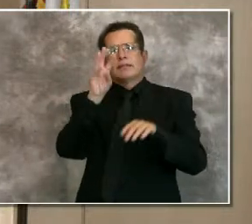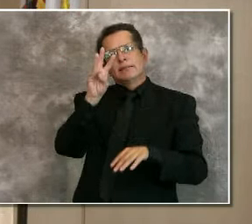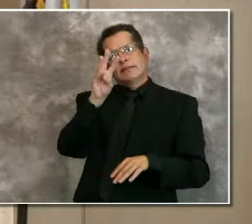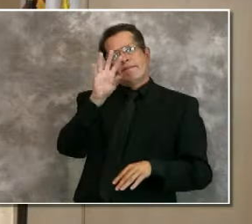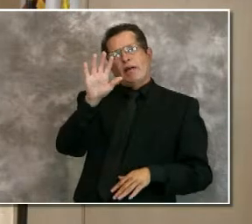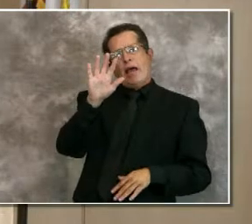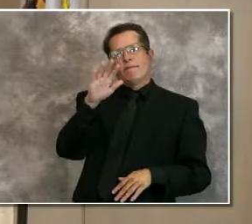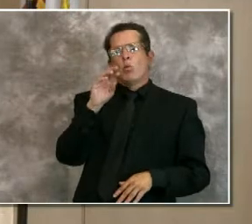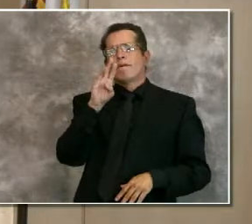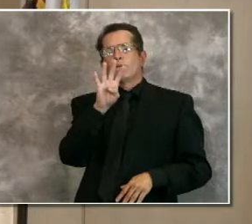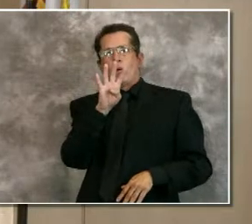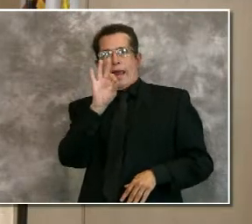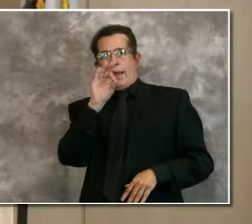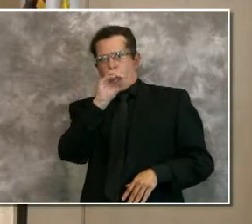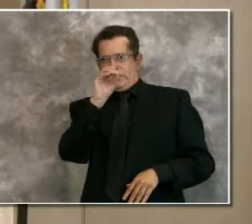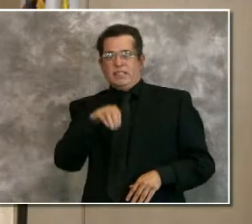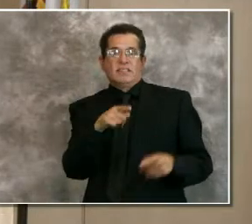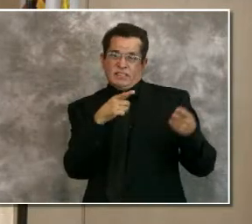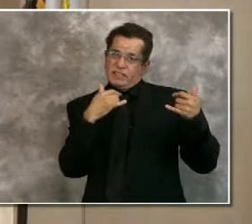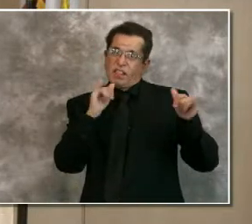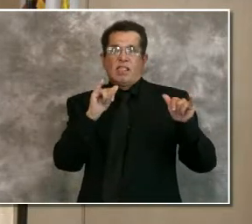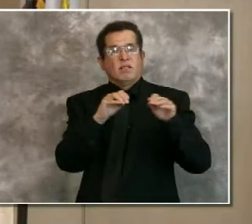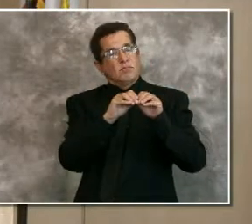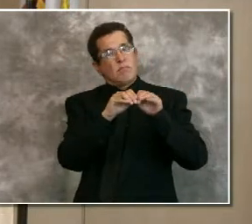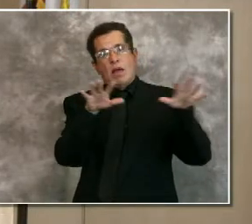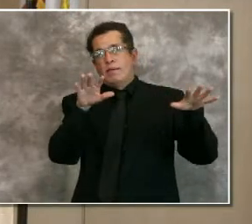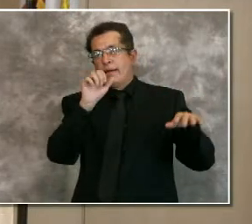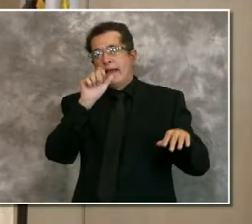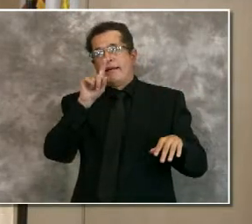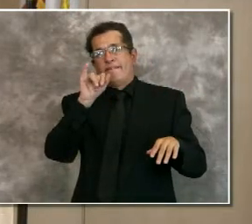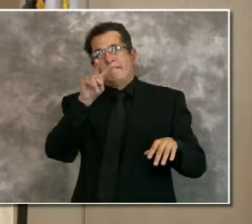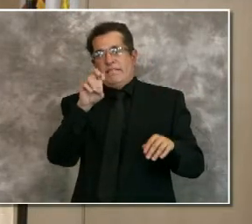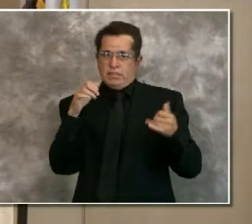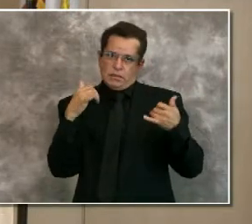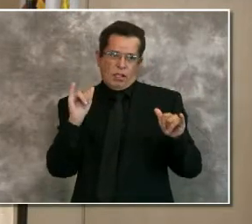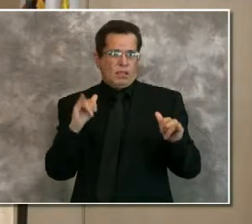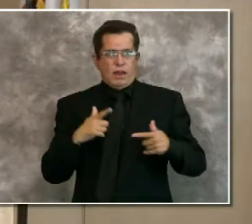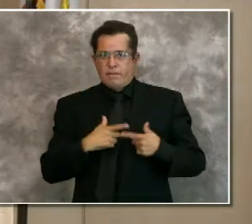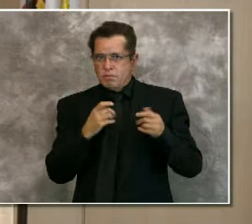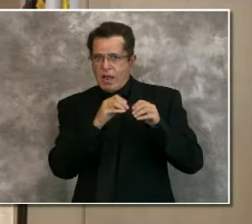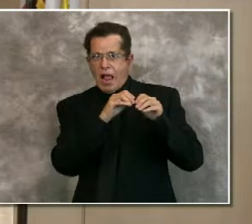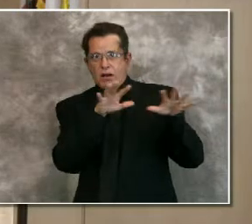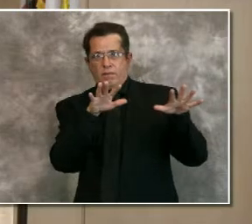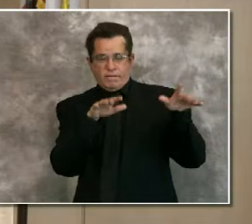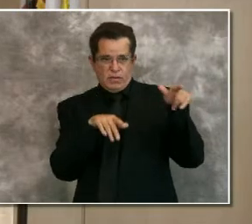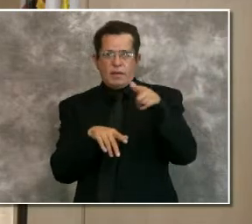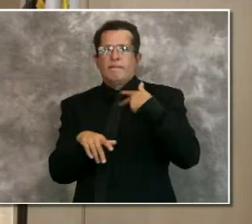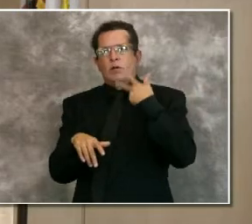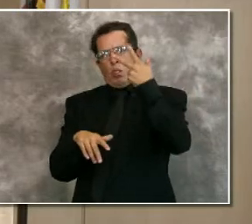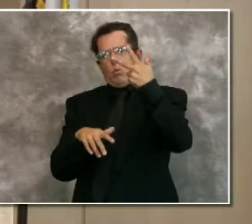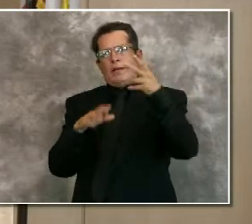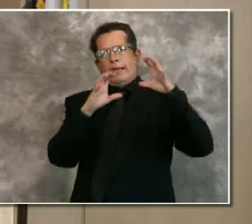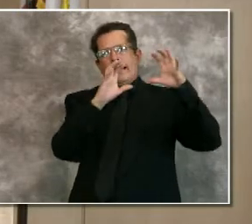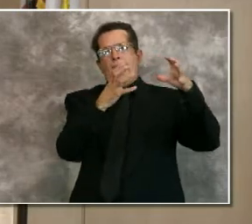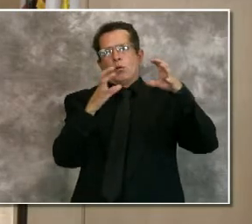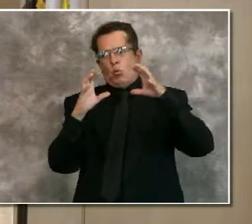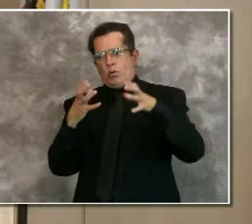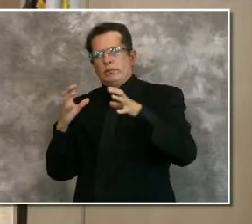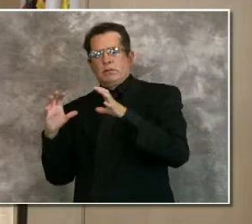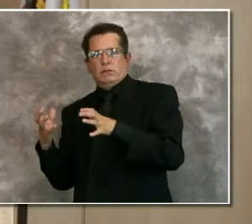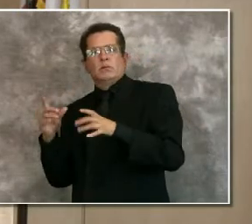65 or 49% are still active. And of these 65 active outbreaks, there are 3 categories. The